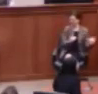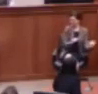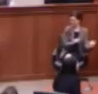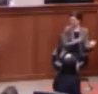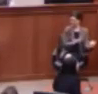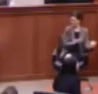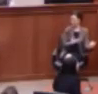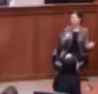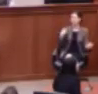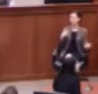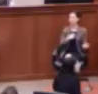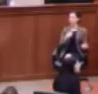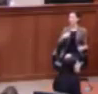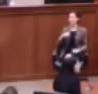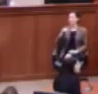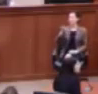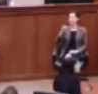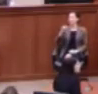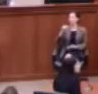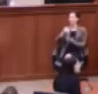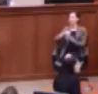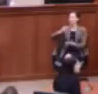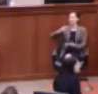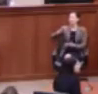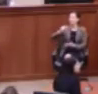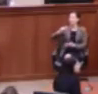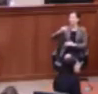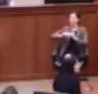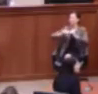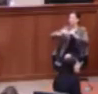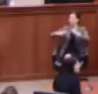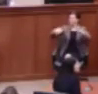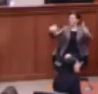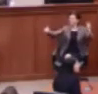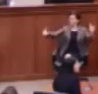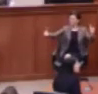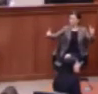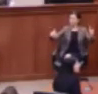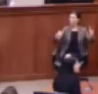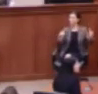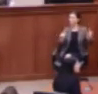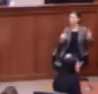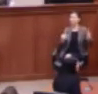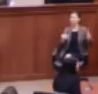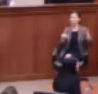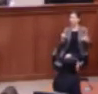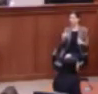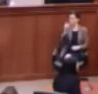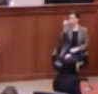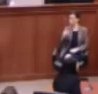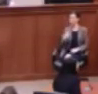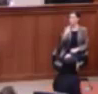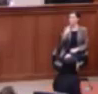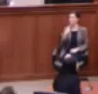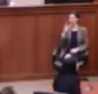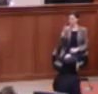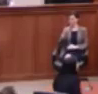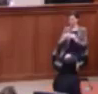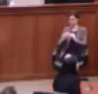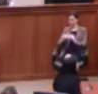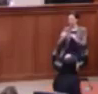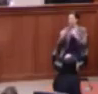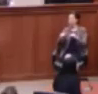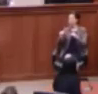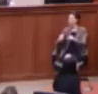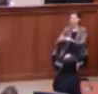a 50,000 square foot facility, and the first column shows what the capacity of that facility